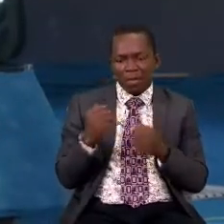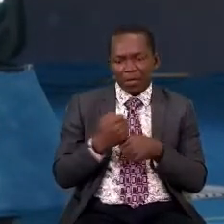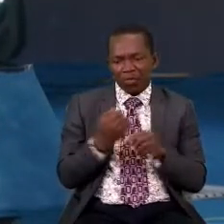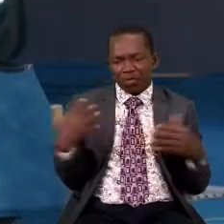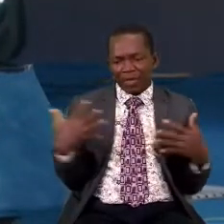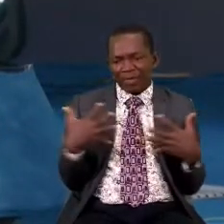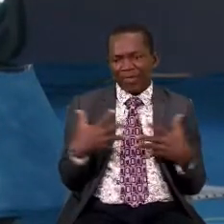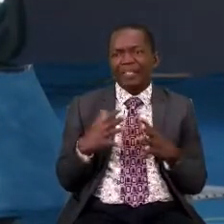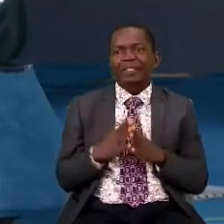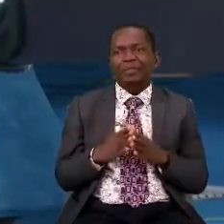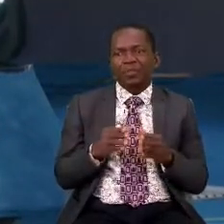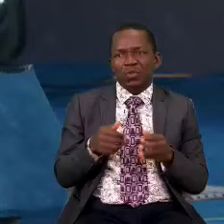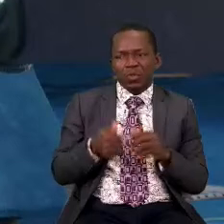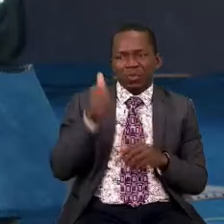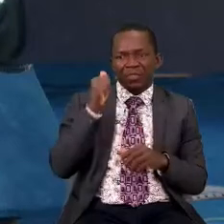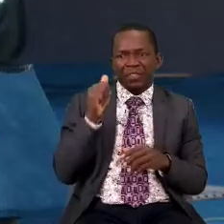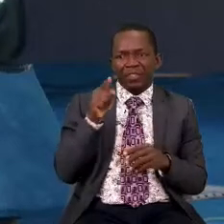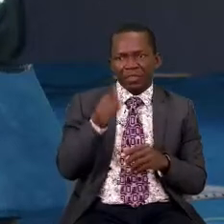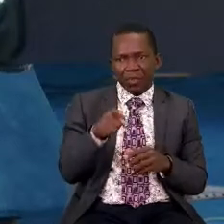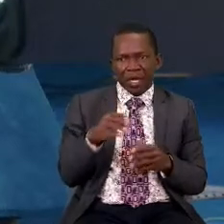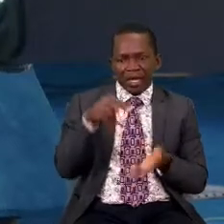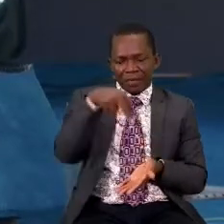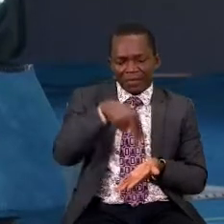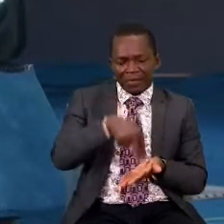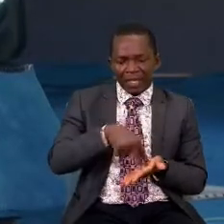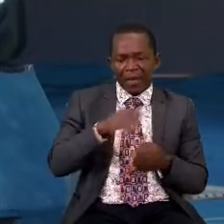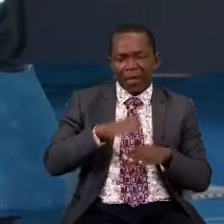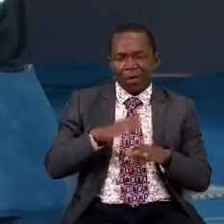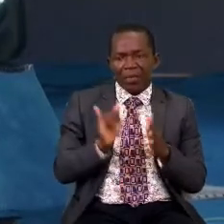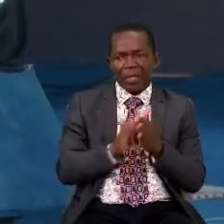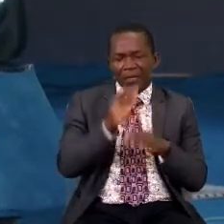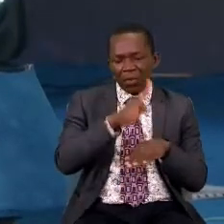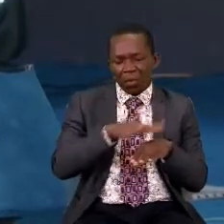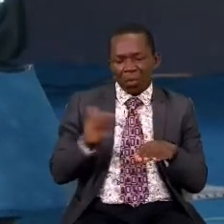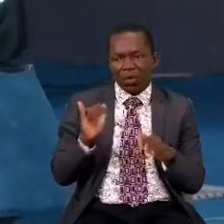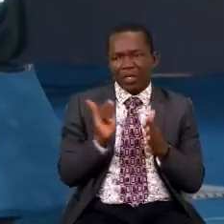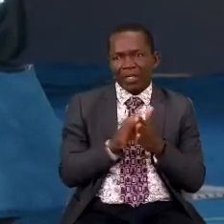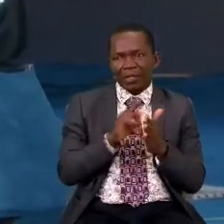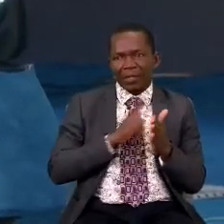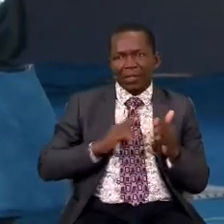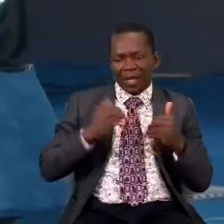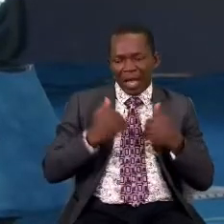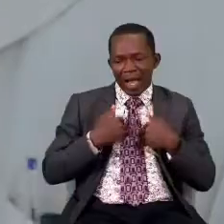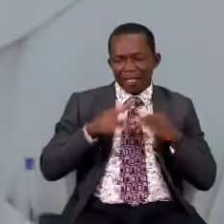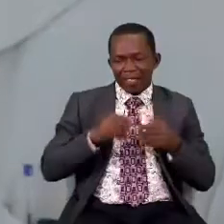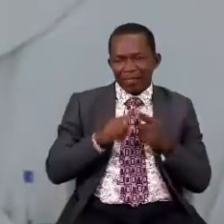given you, you'll find when you get there, all those giants will clear out of the